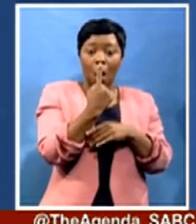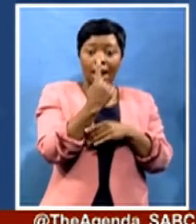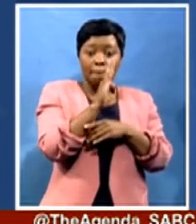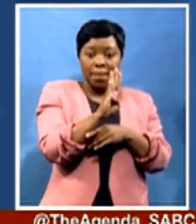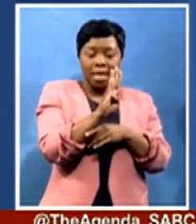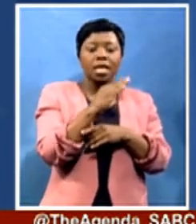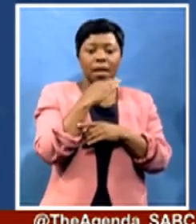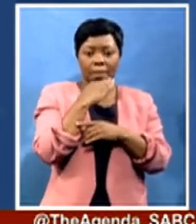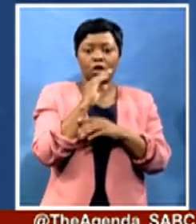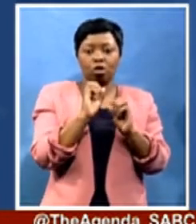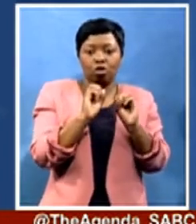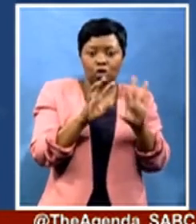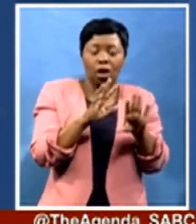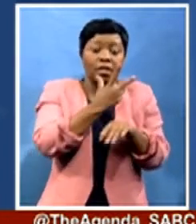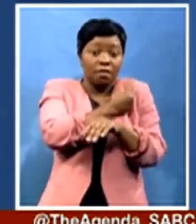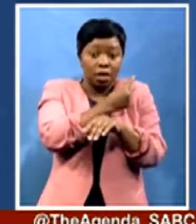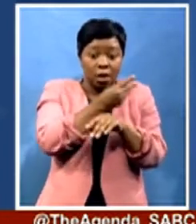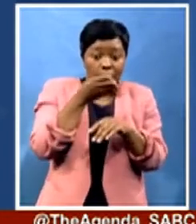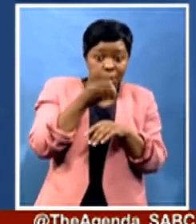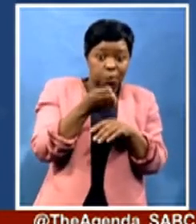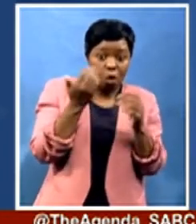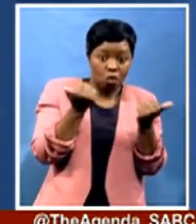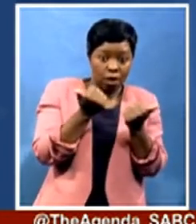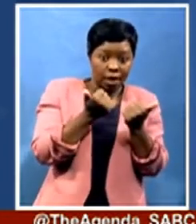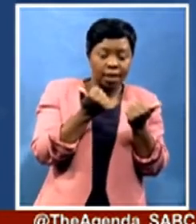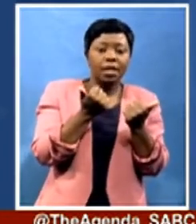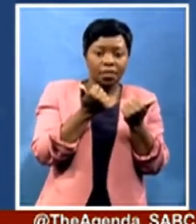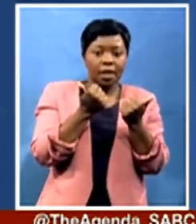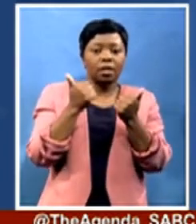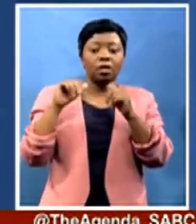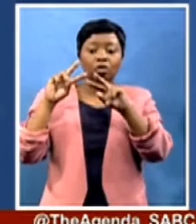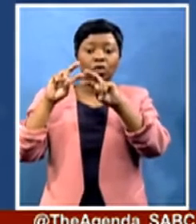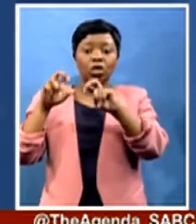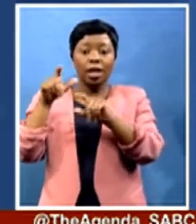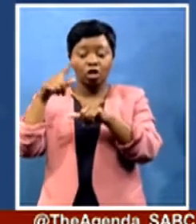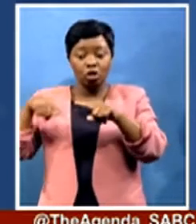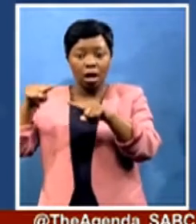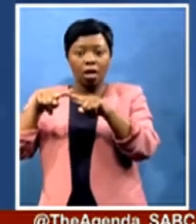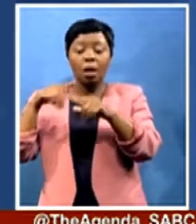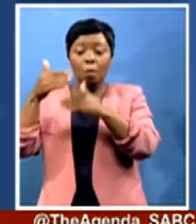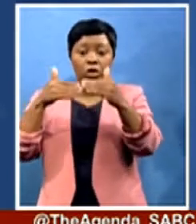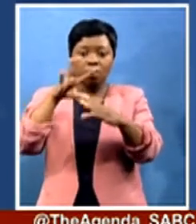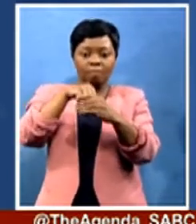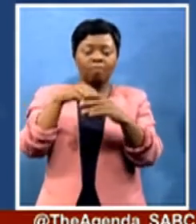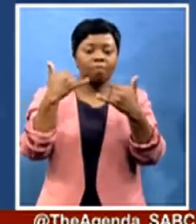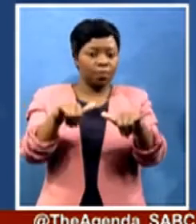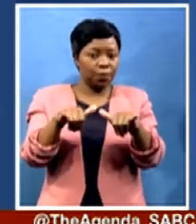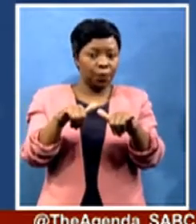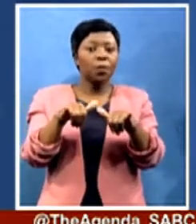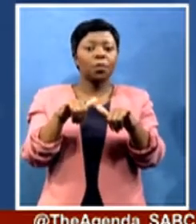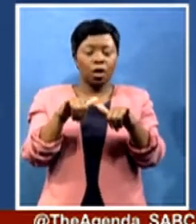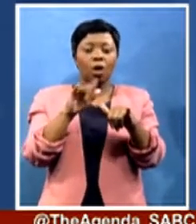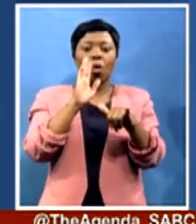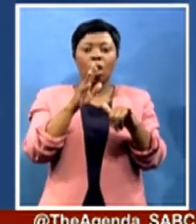available. Researchers are not integrally involved in that process. It will occur through a routine National Department of Health